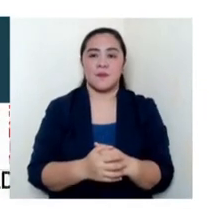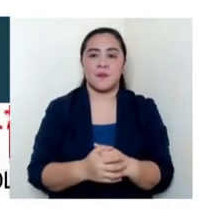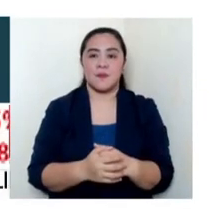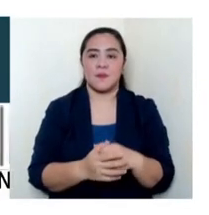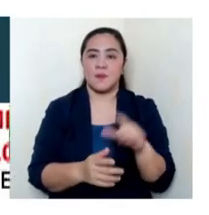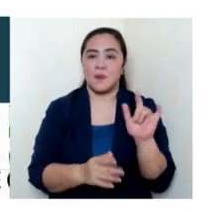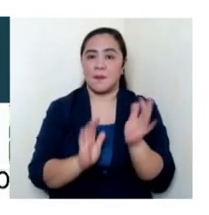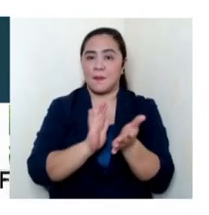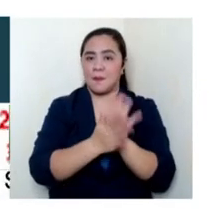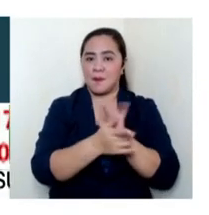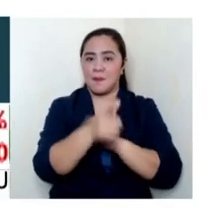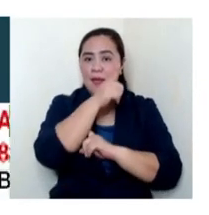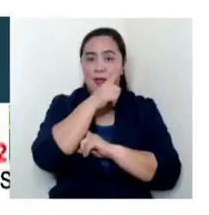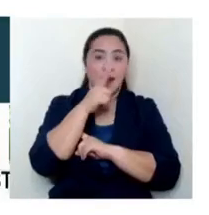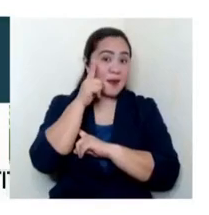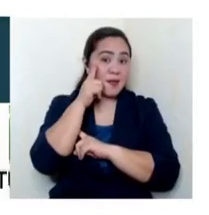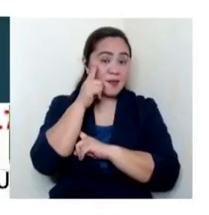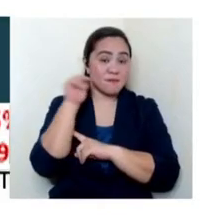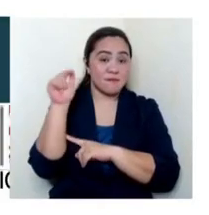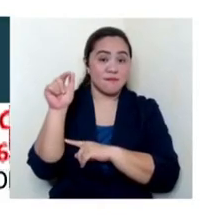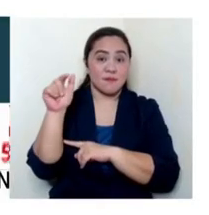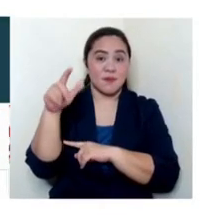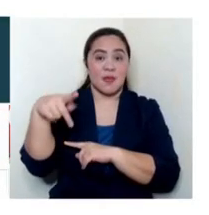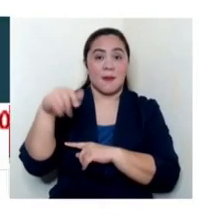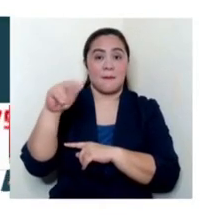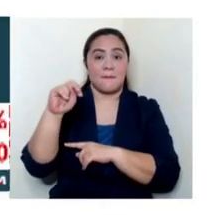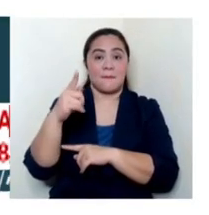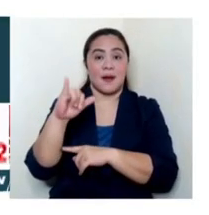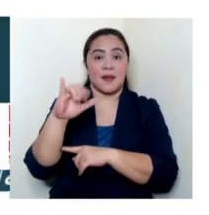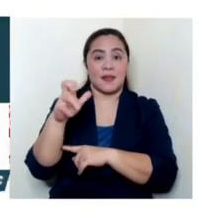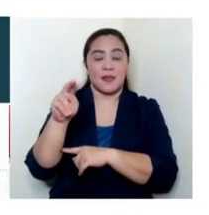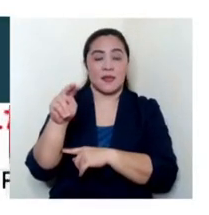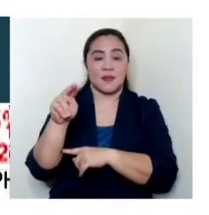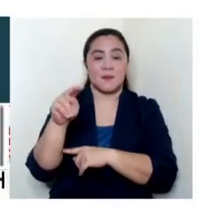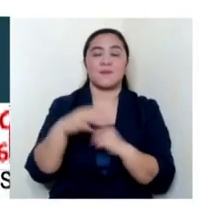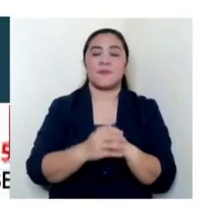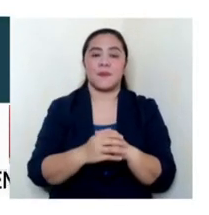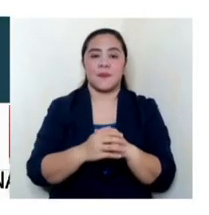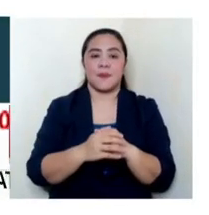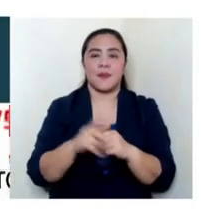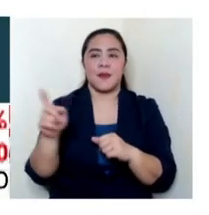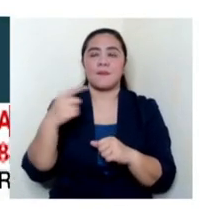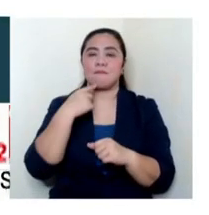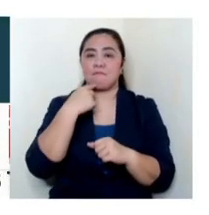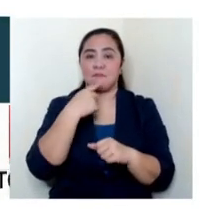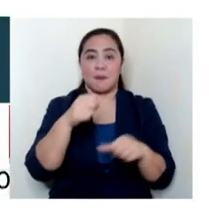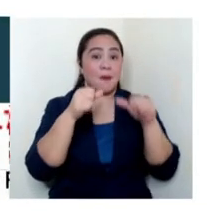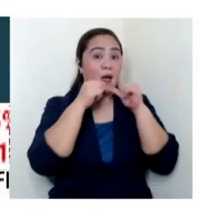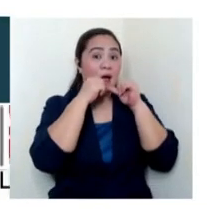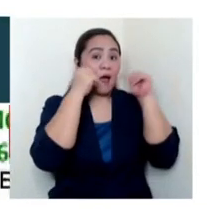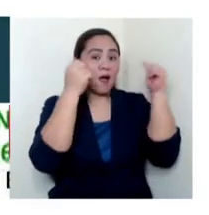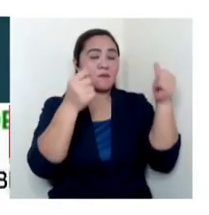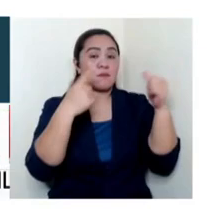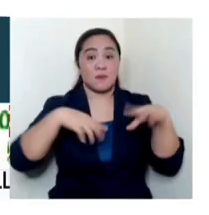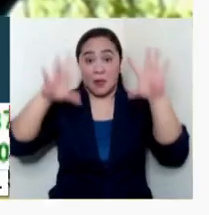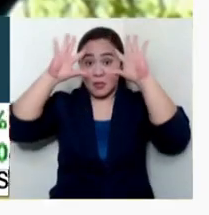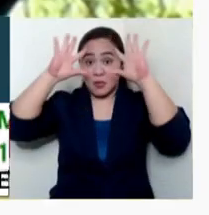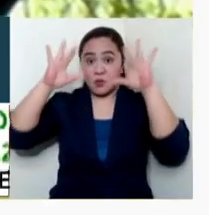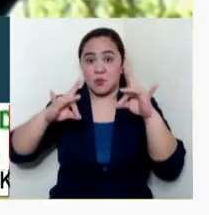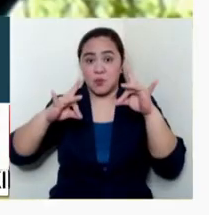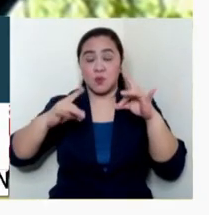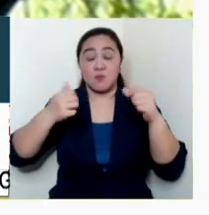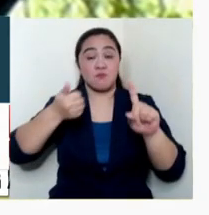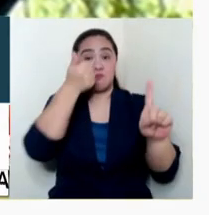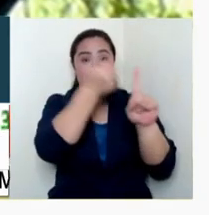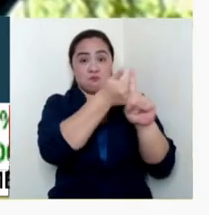of Robredo and Pangilinan. I saw Nery's statement. He said he respects the decision of the vice president and that